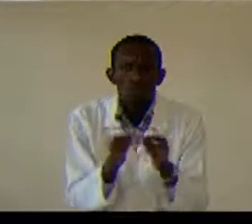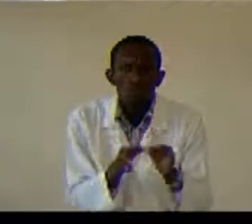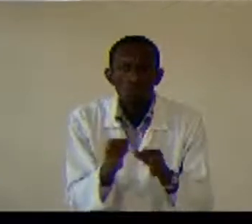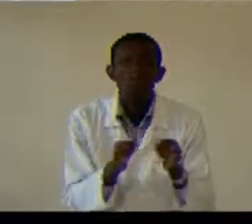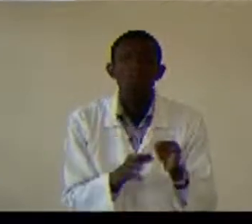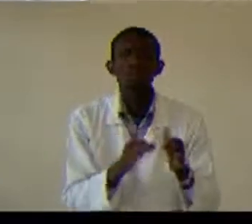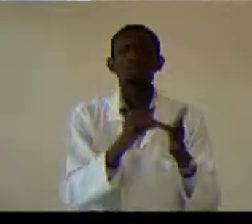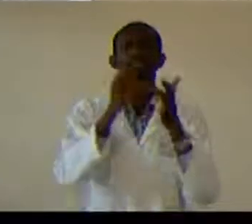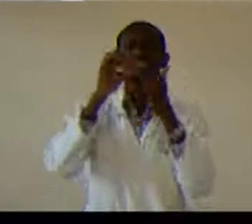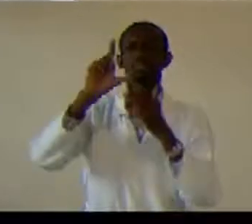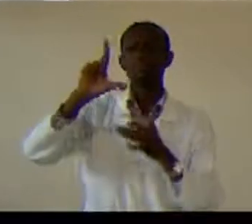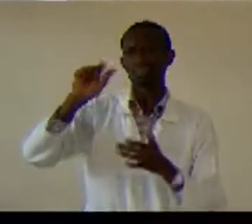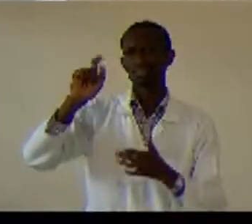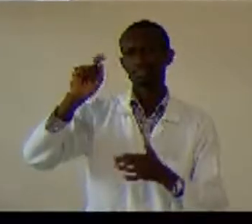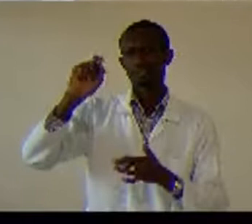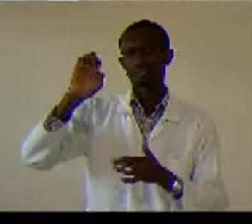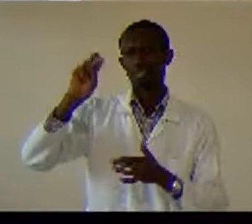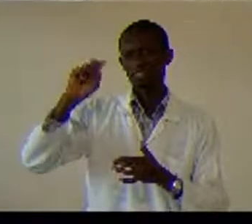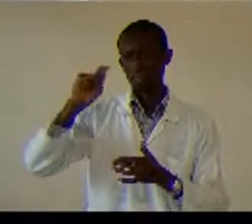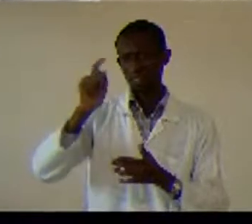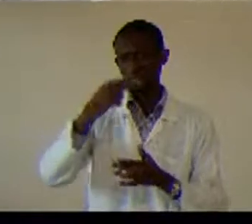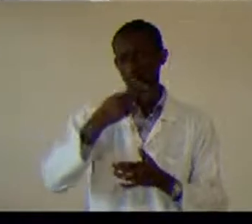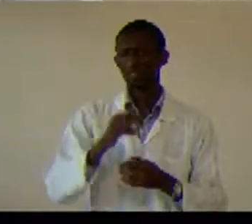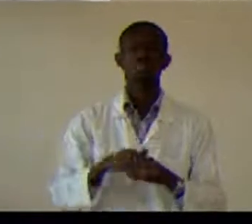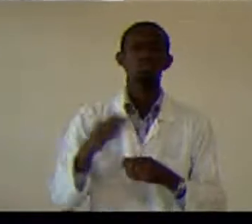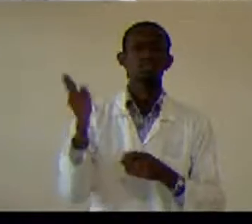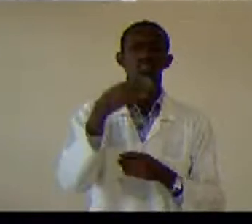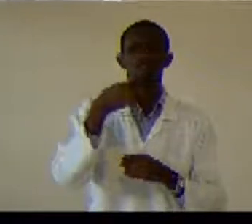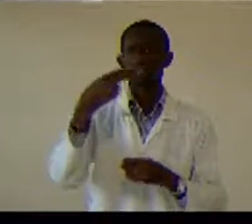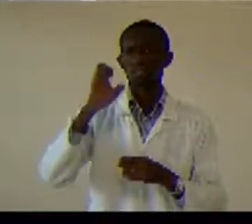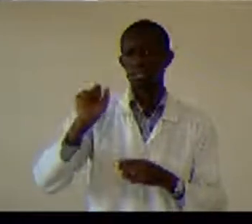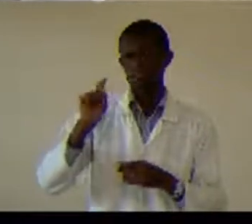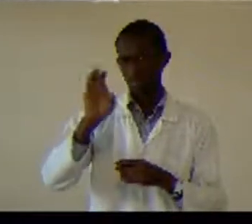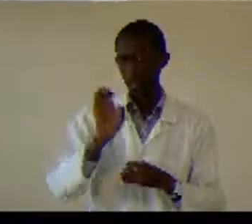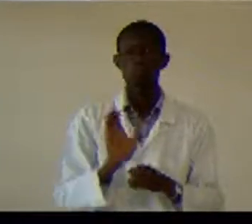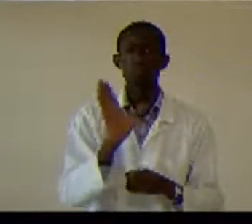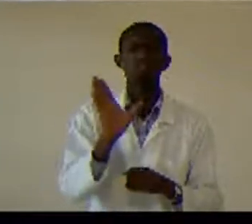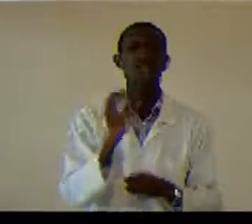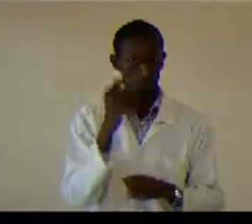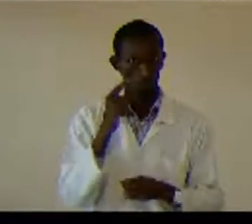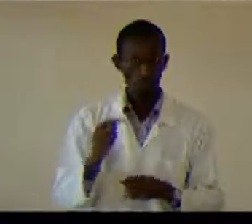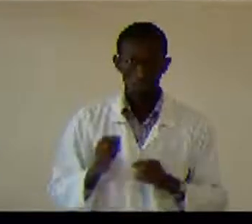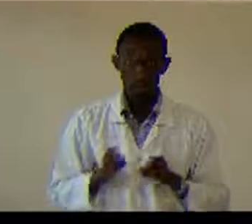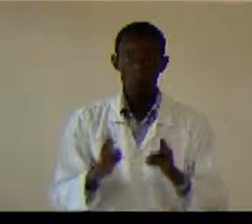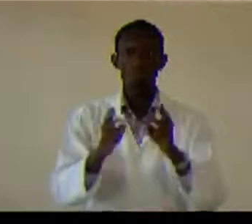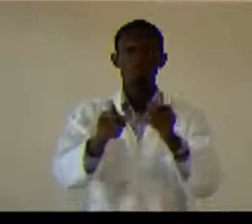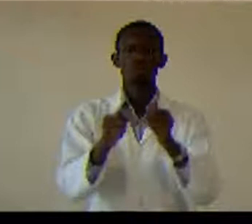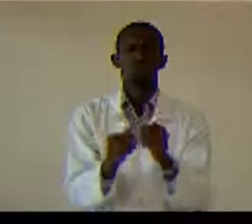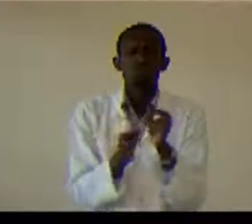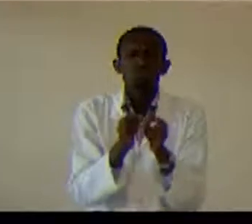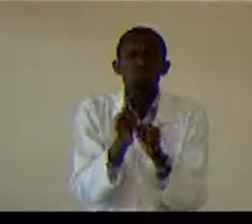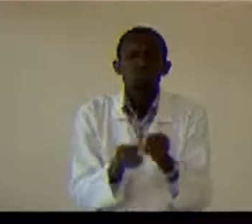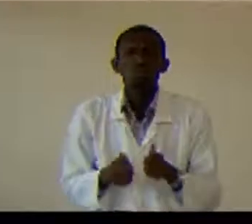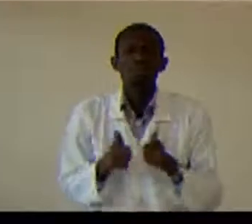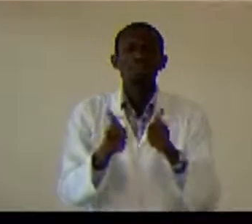heat. We also want to derive and state the formula H equals ml. So let's go straight to defining specific